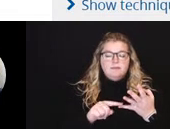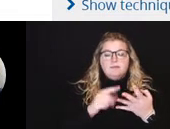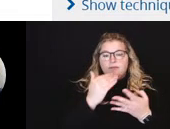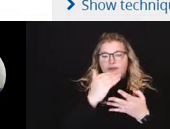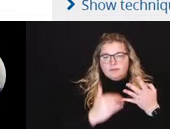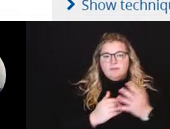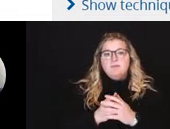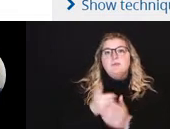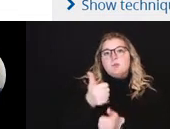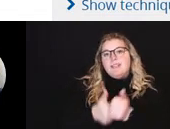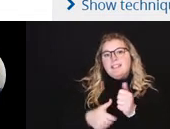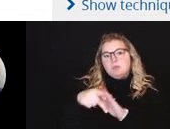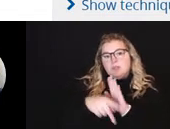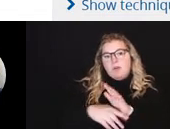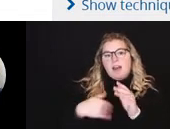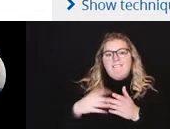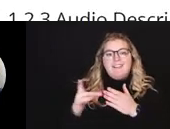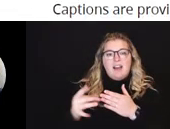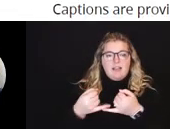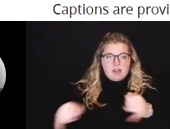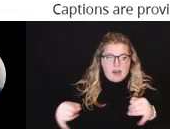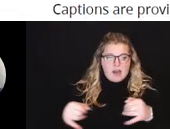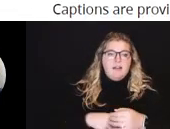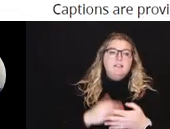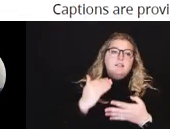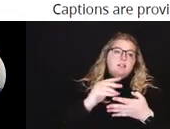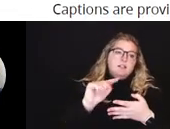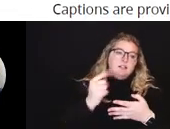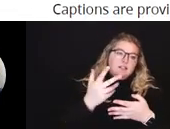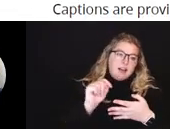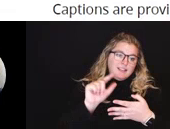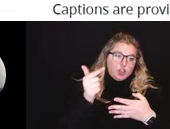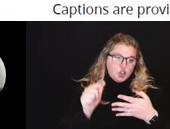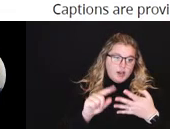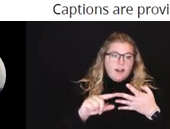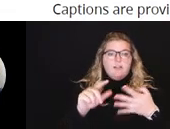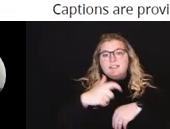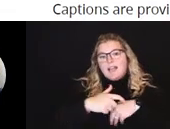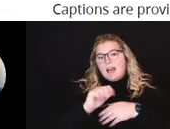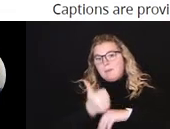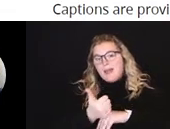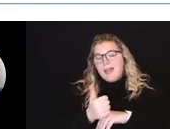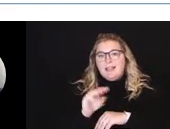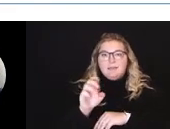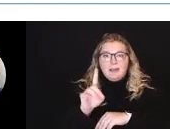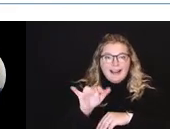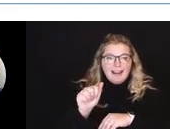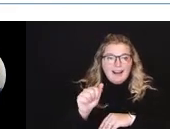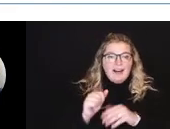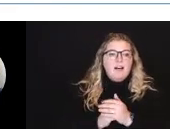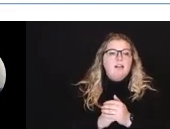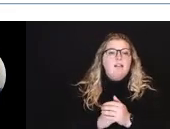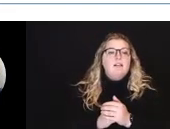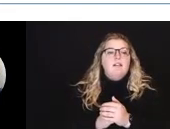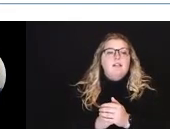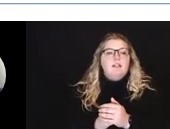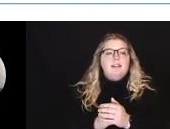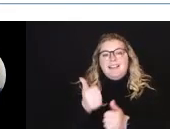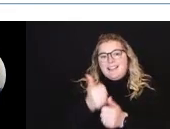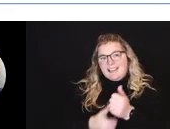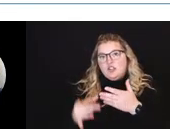A guideline, for example, the first is on text alternatives. The second is on time-based media or multimedia. Within each guideline, we